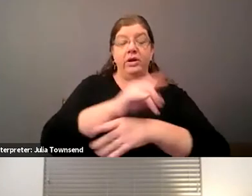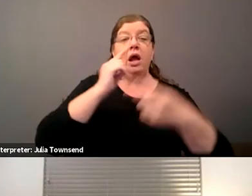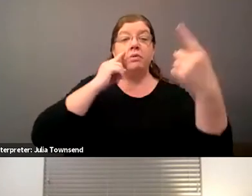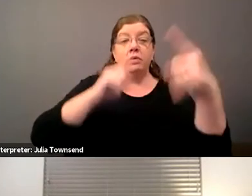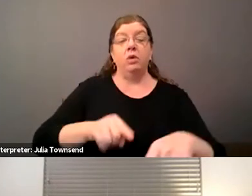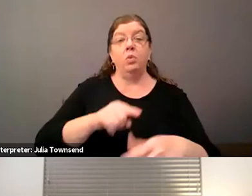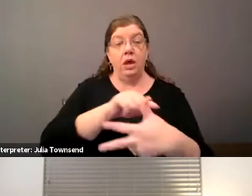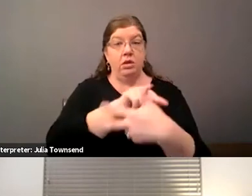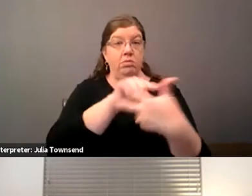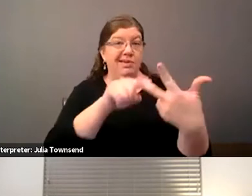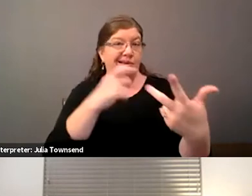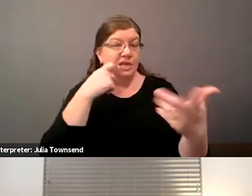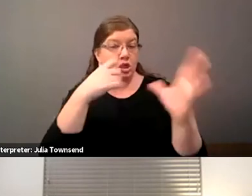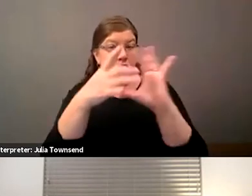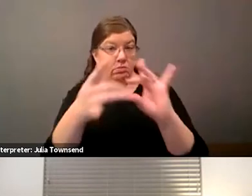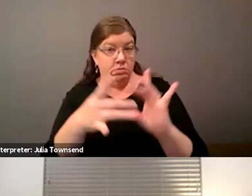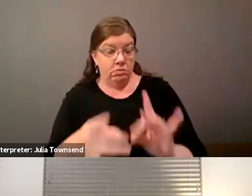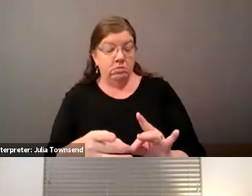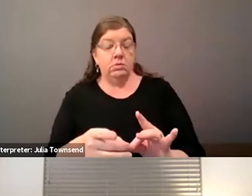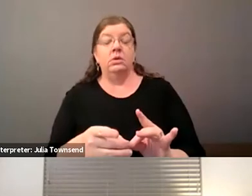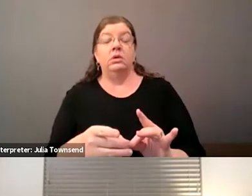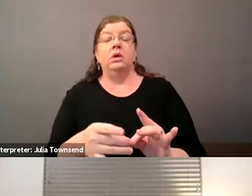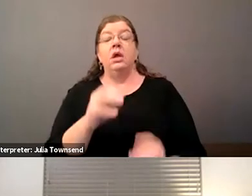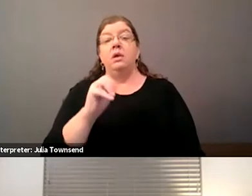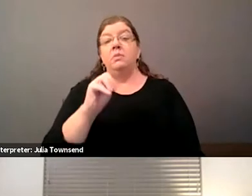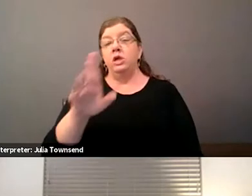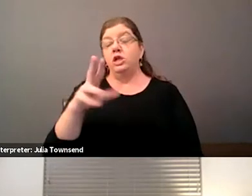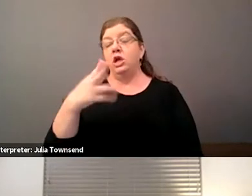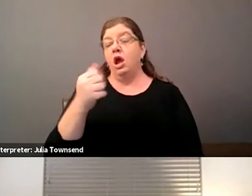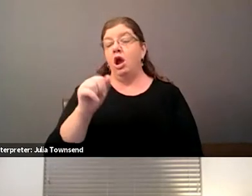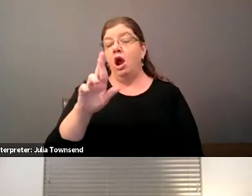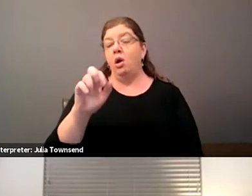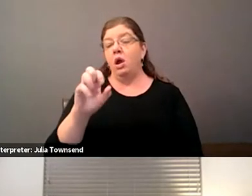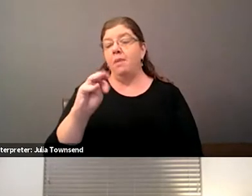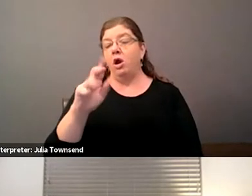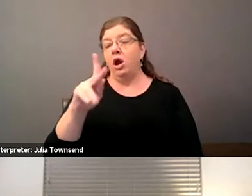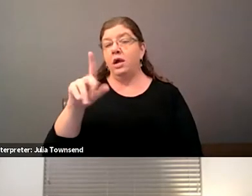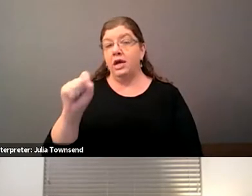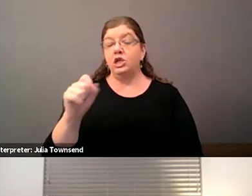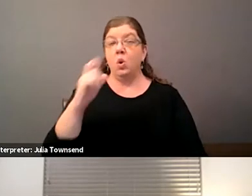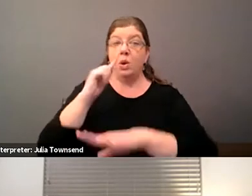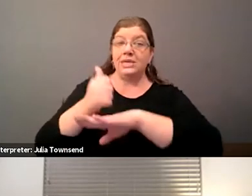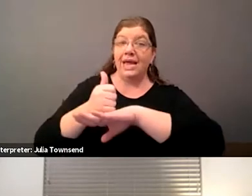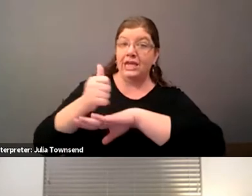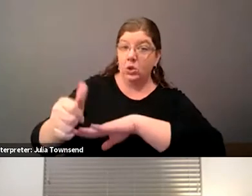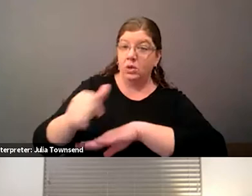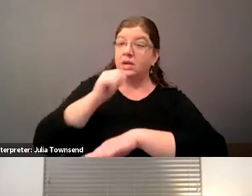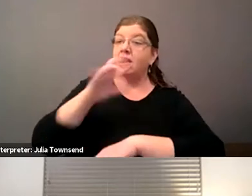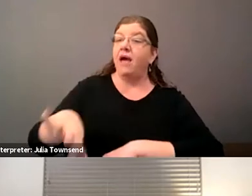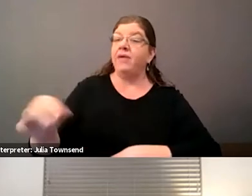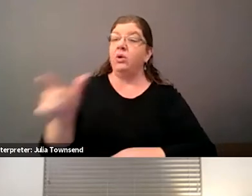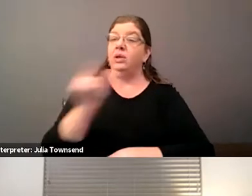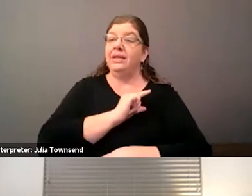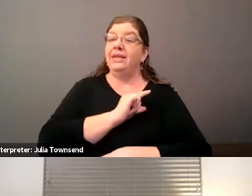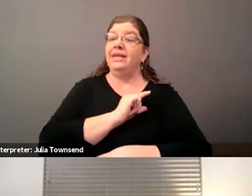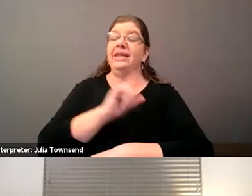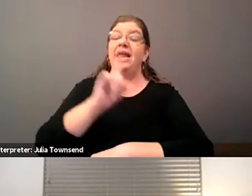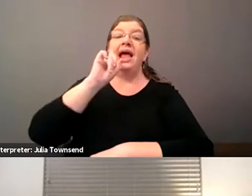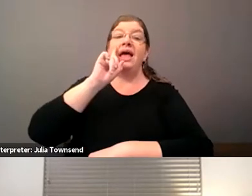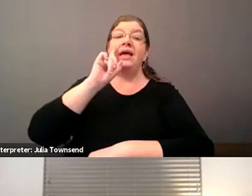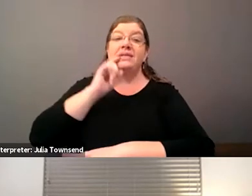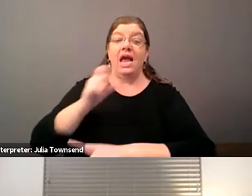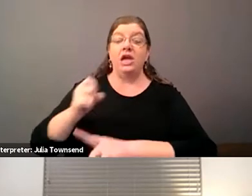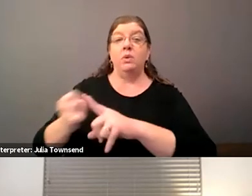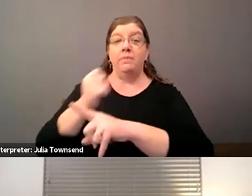peggy and audrey so mr haramakis was accused but not convicted of sexual battery sexual assault